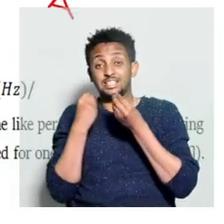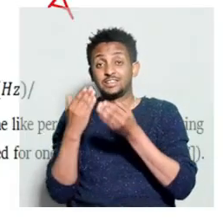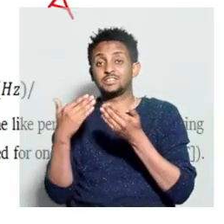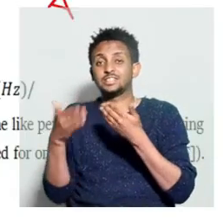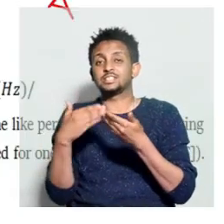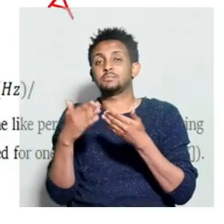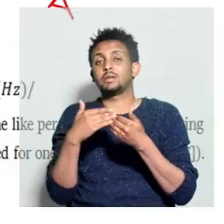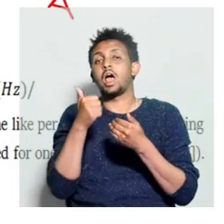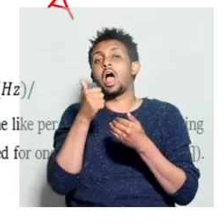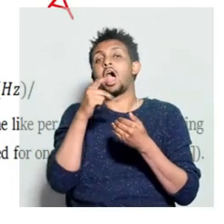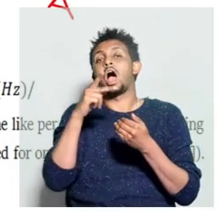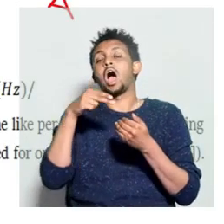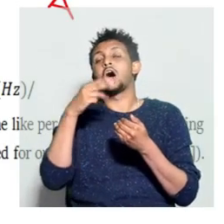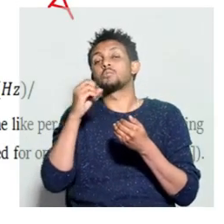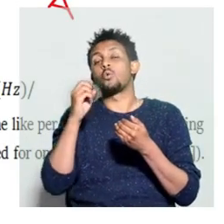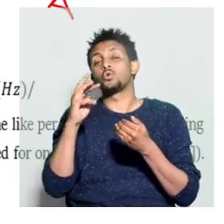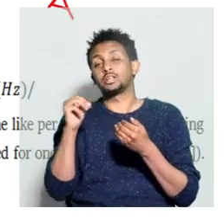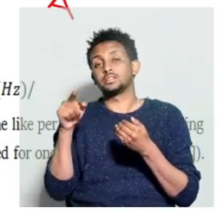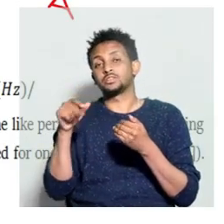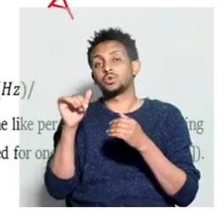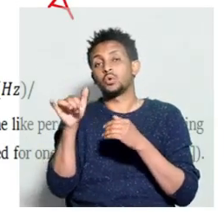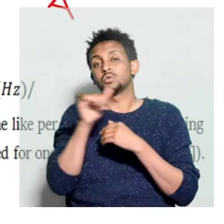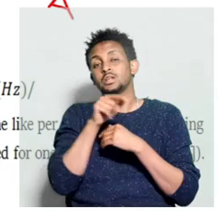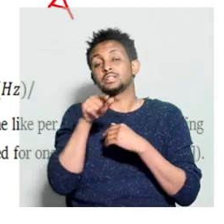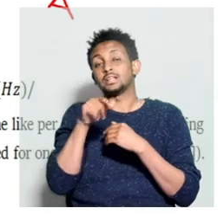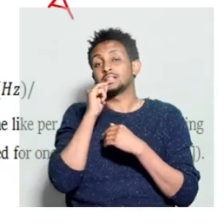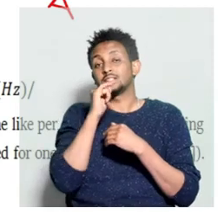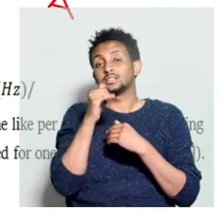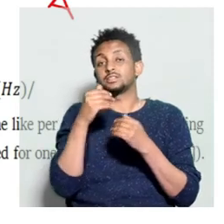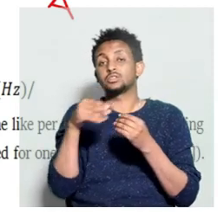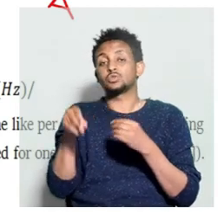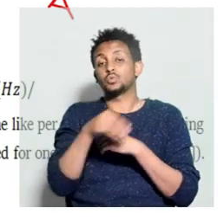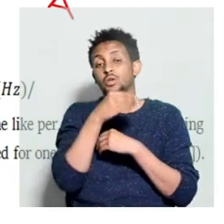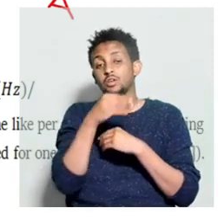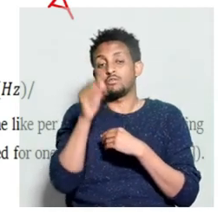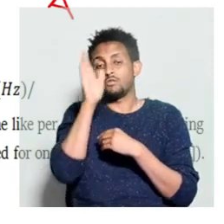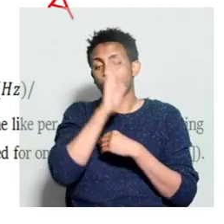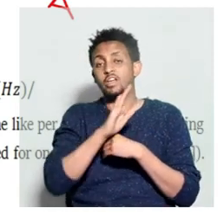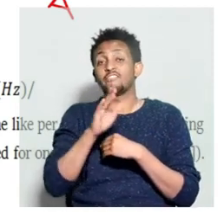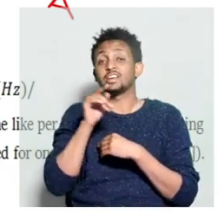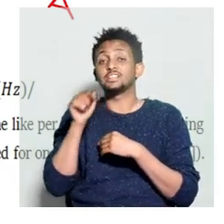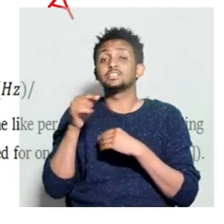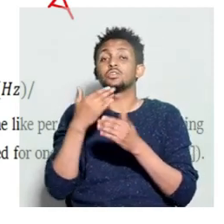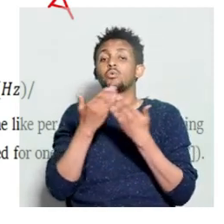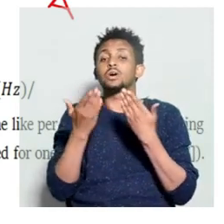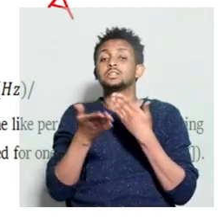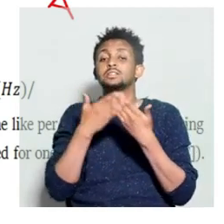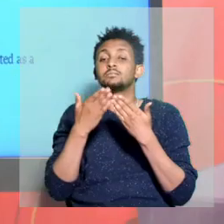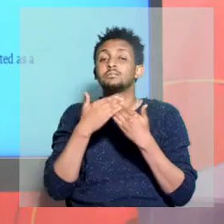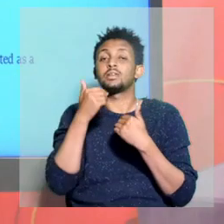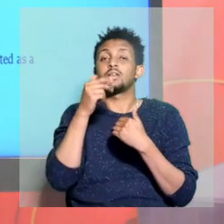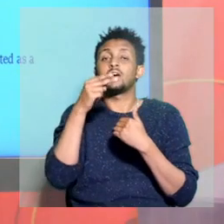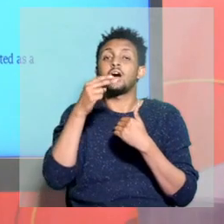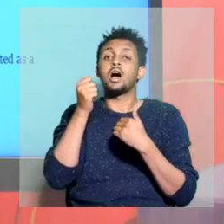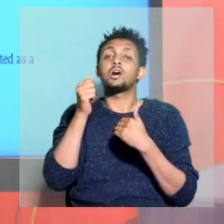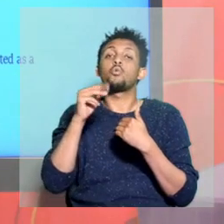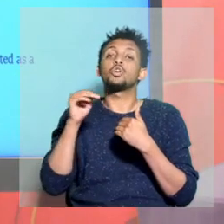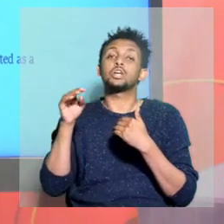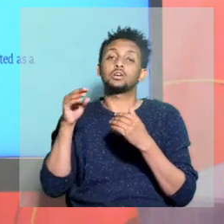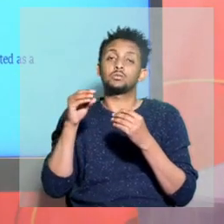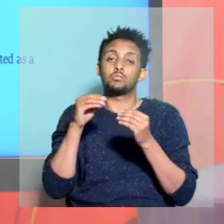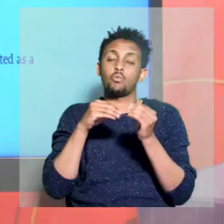simple harmonic motion, the energy remains constant so that it swings forever. That is what simple harmonic motion